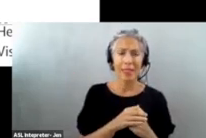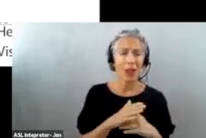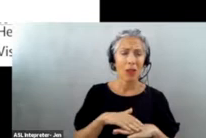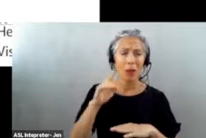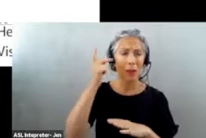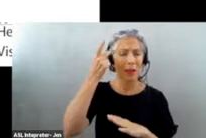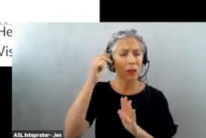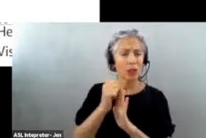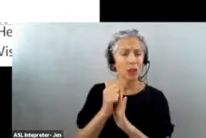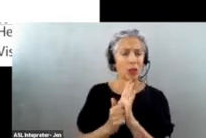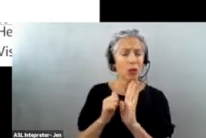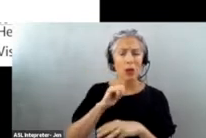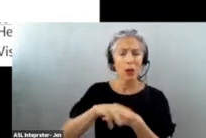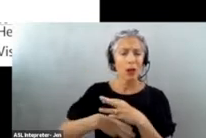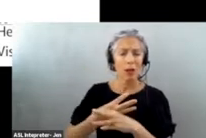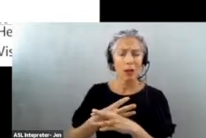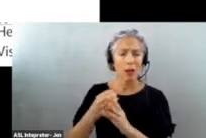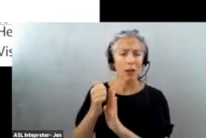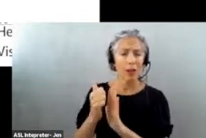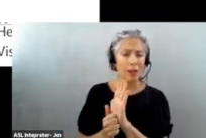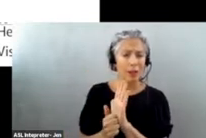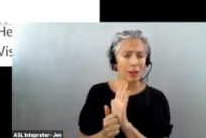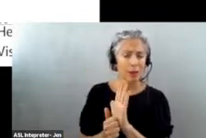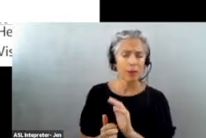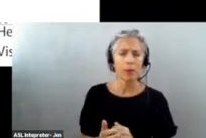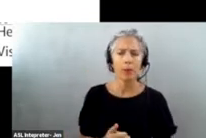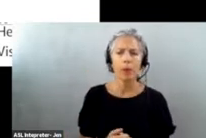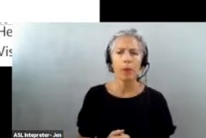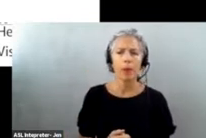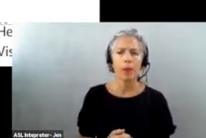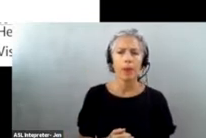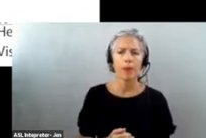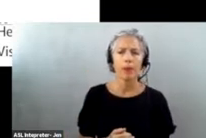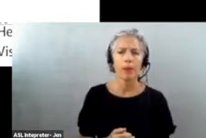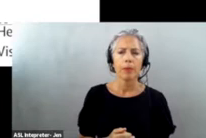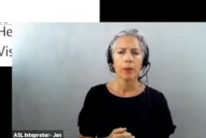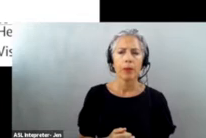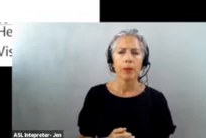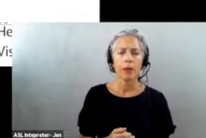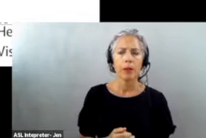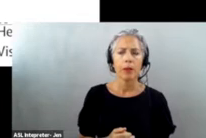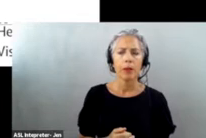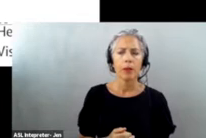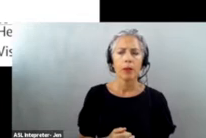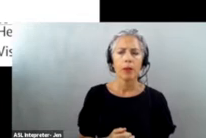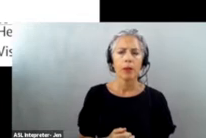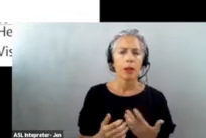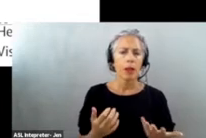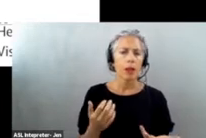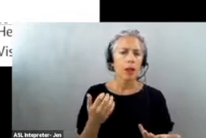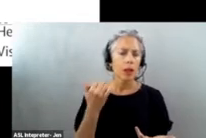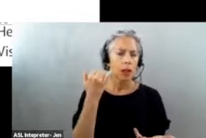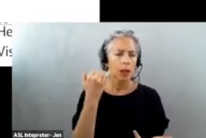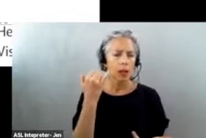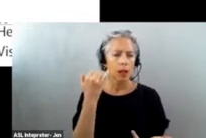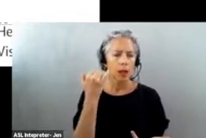the global agenda. And I think this is really showing now how we need to change from